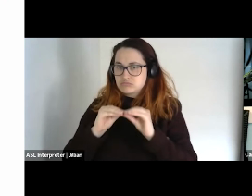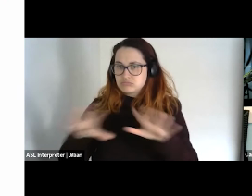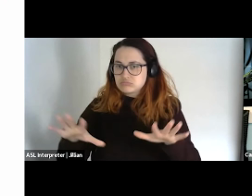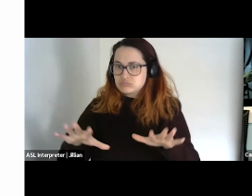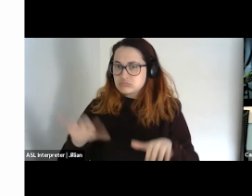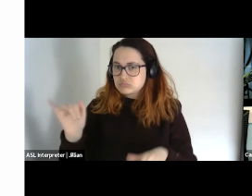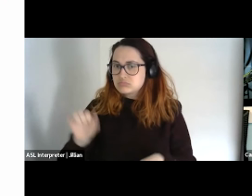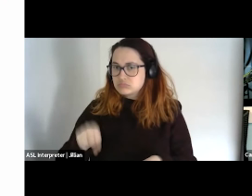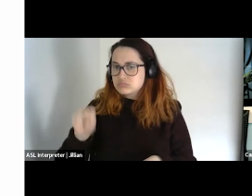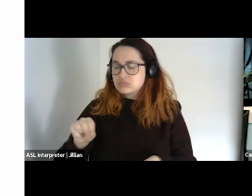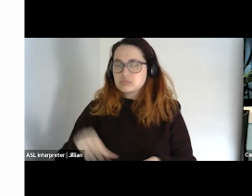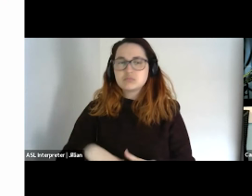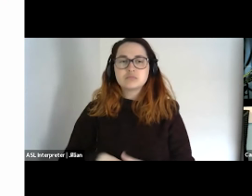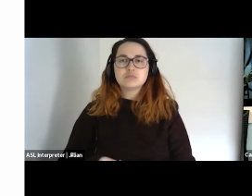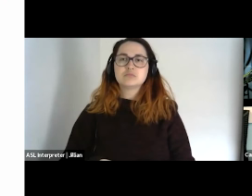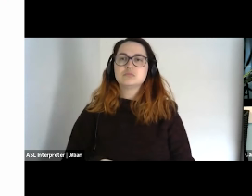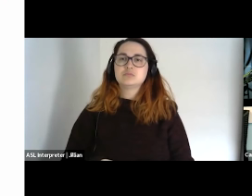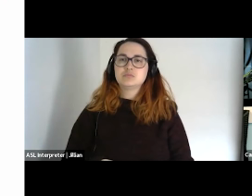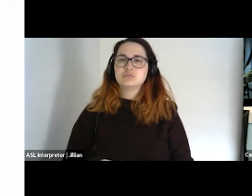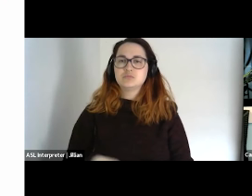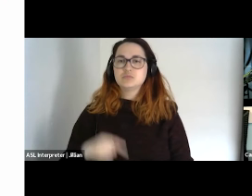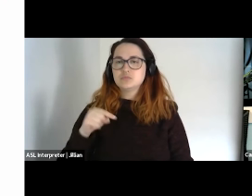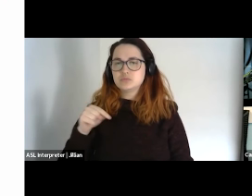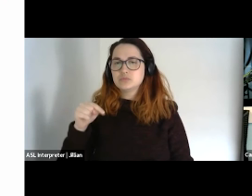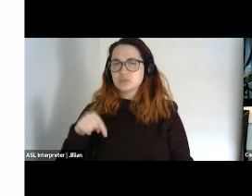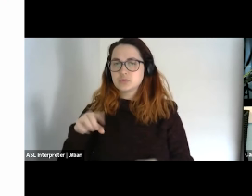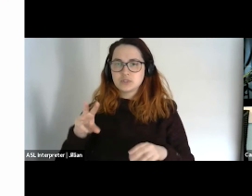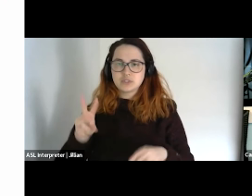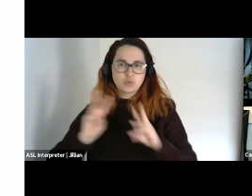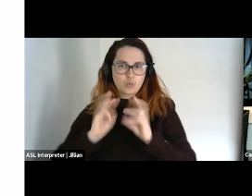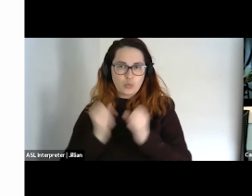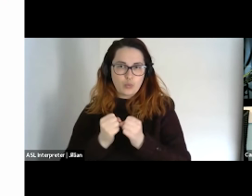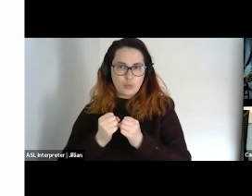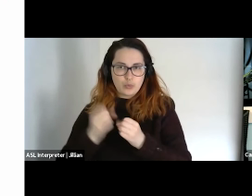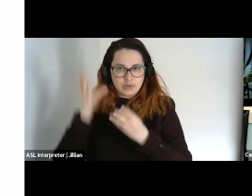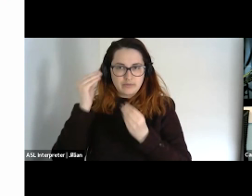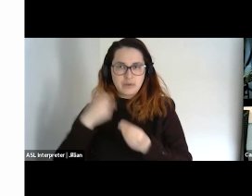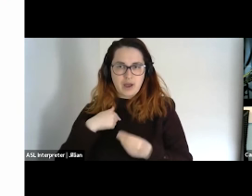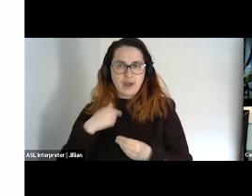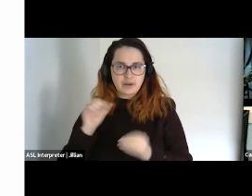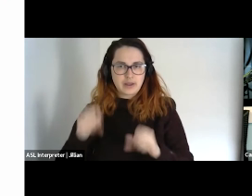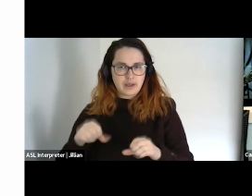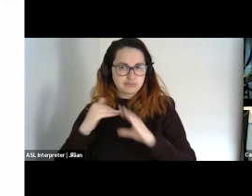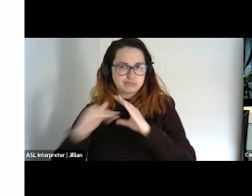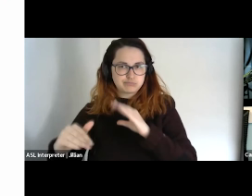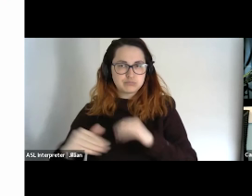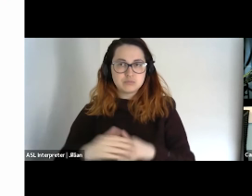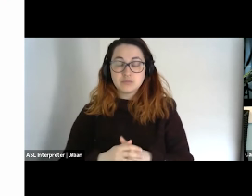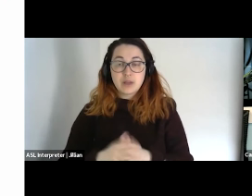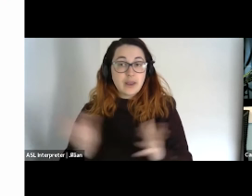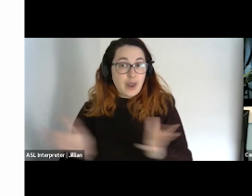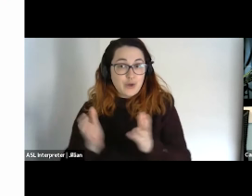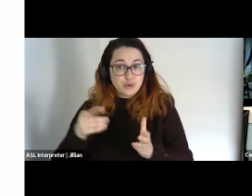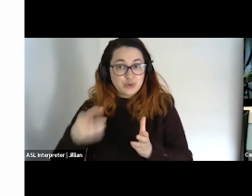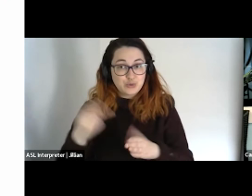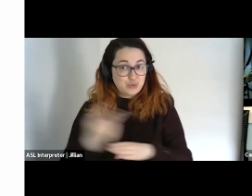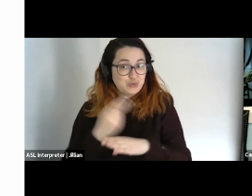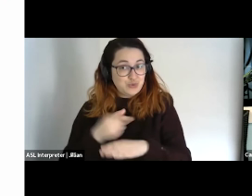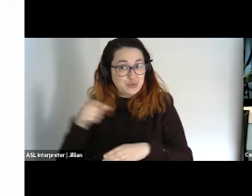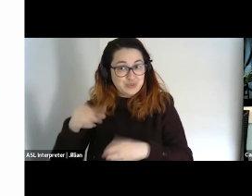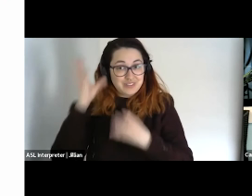definitely get the workshop material today. Okay, and I encourage you to do that because I'm going to leave you with some tools today to work